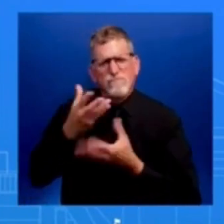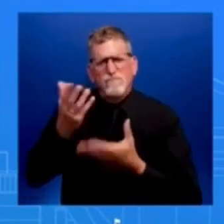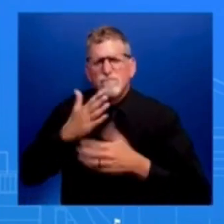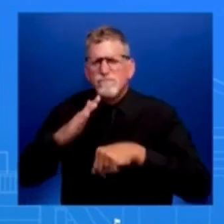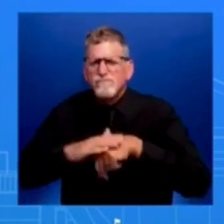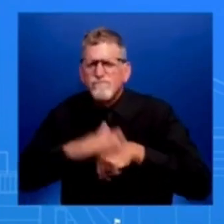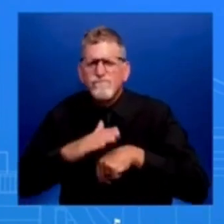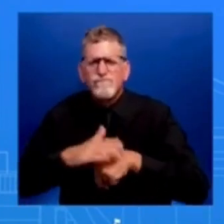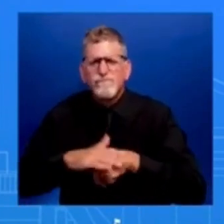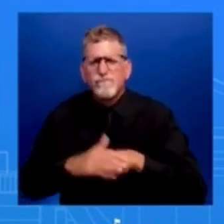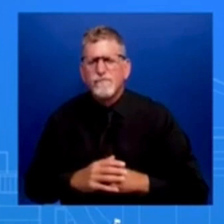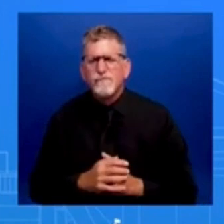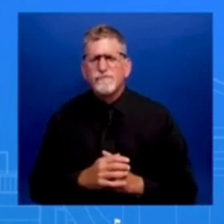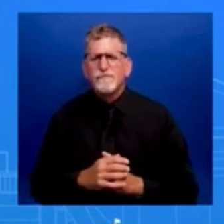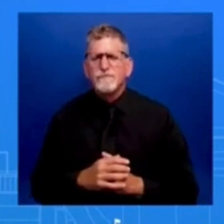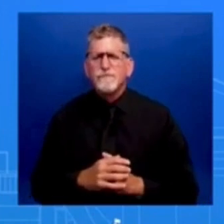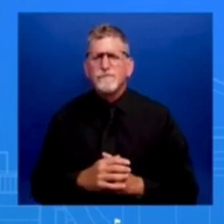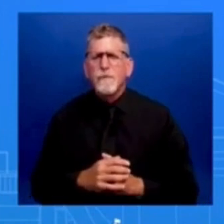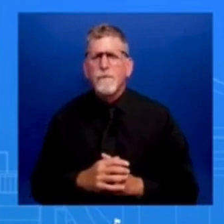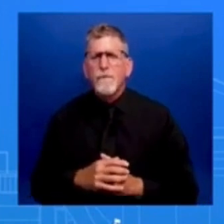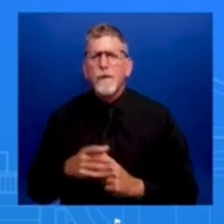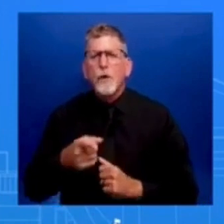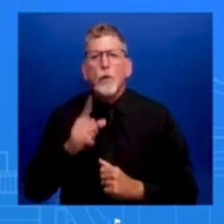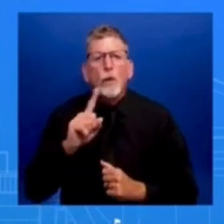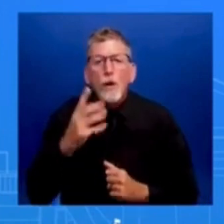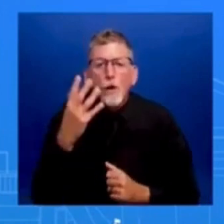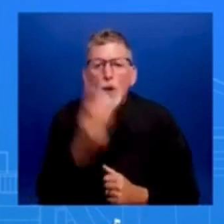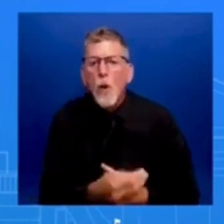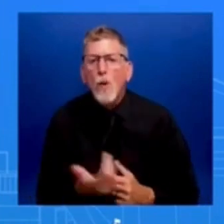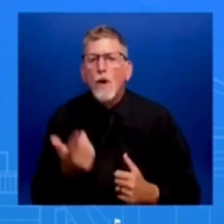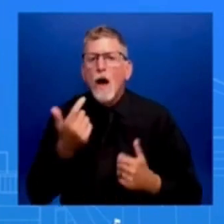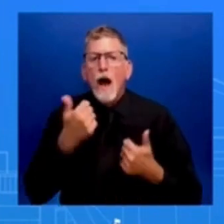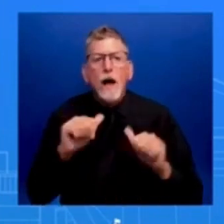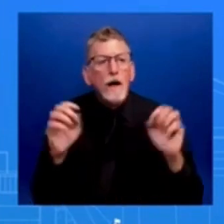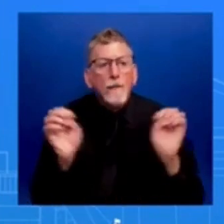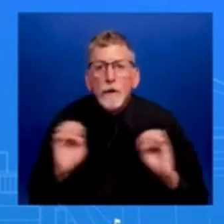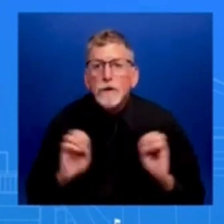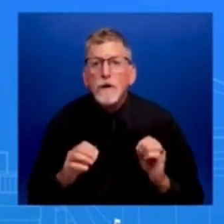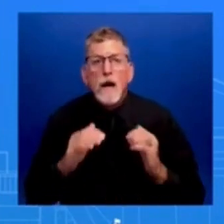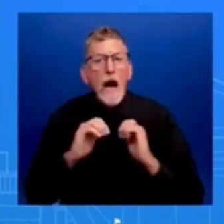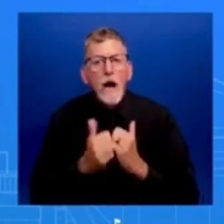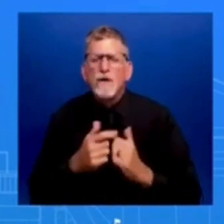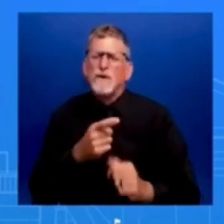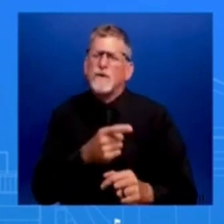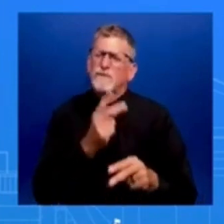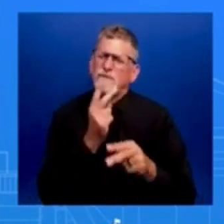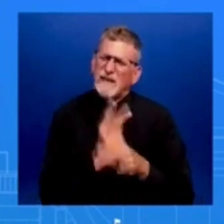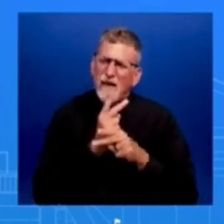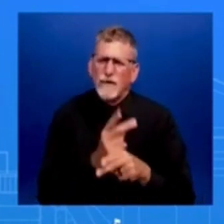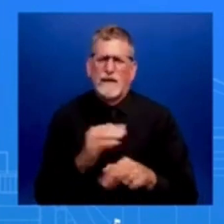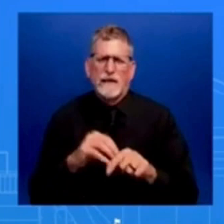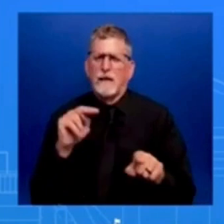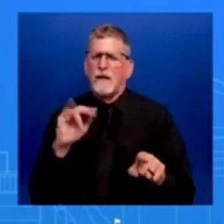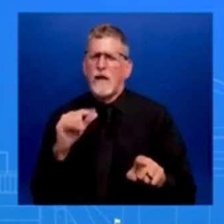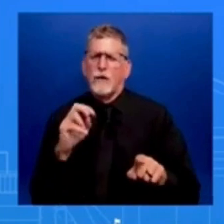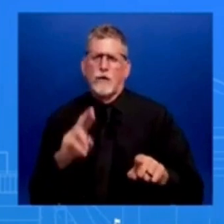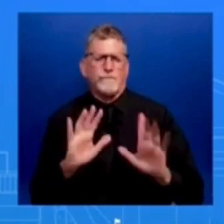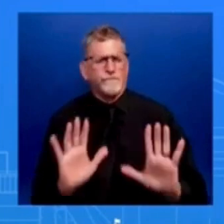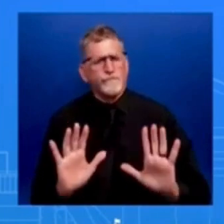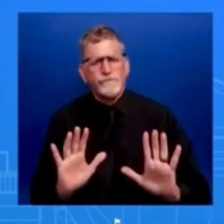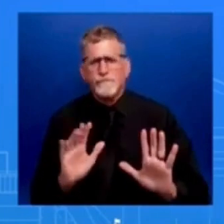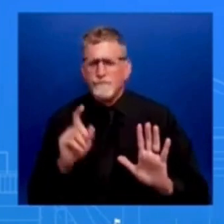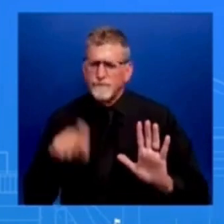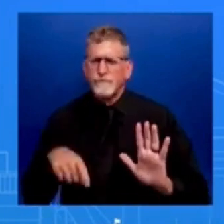Be careful about where they are and what they're doing. We will certainly determine on what is needed as we get further